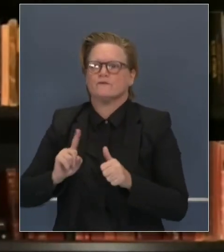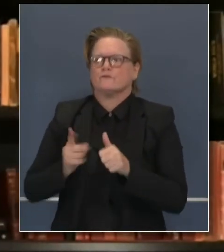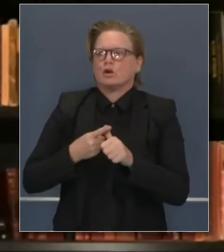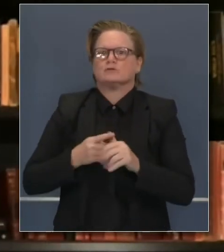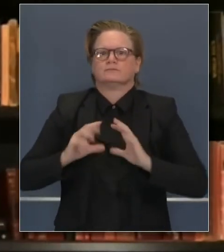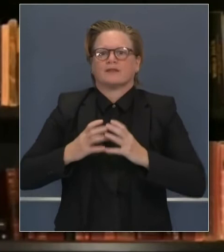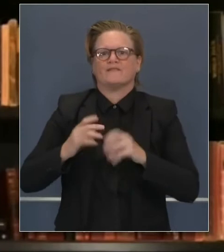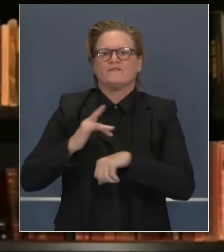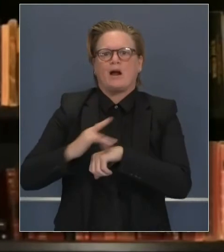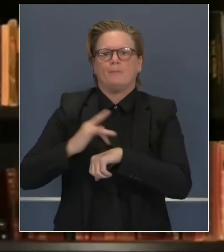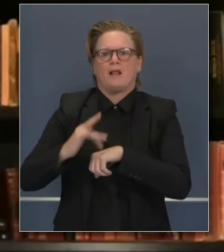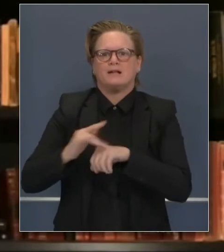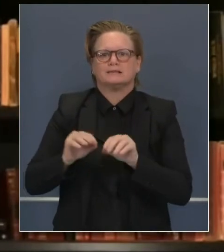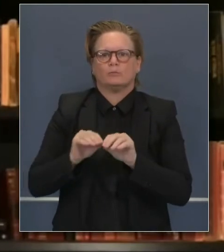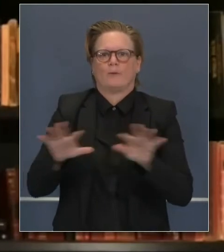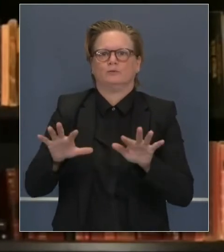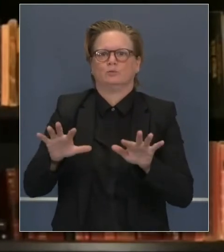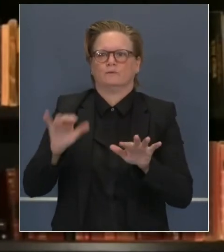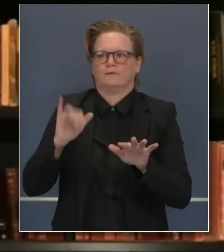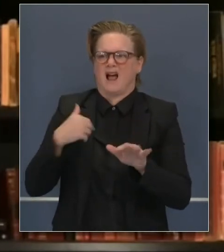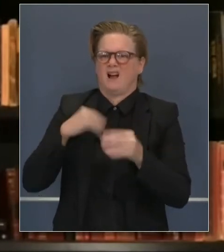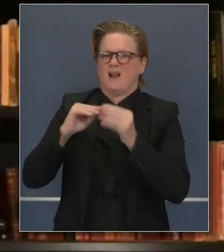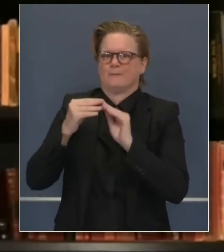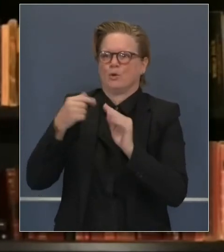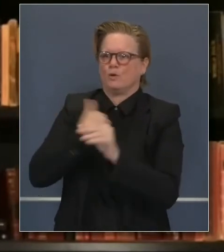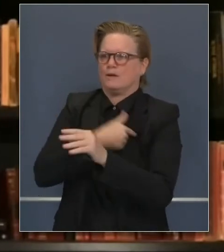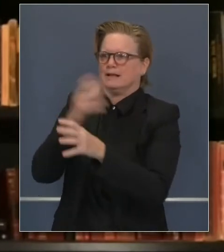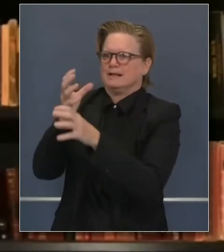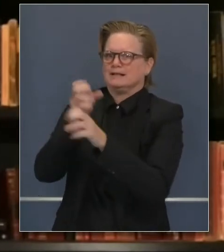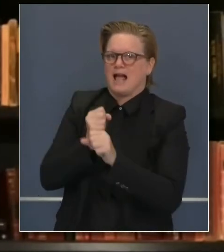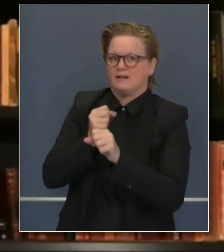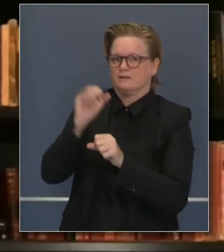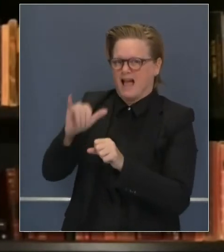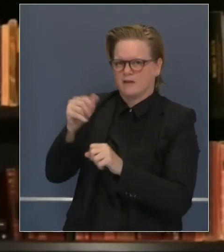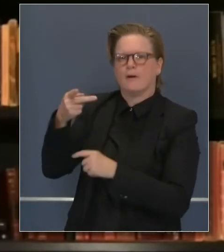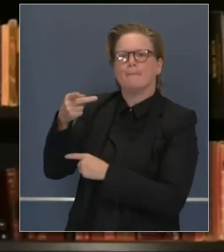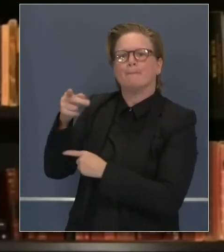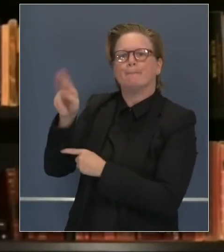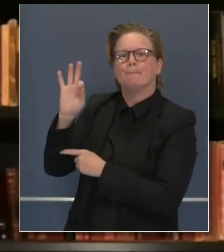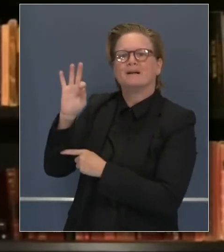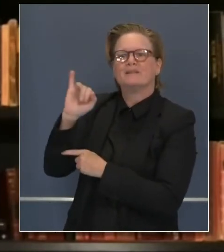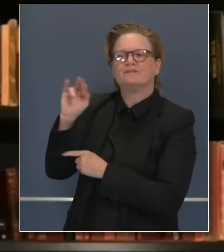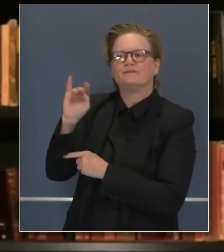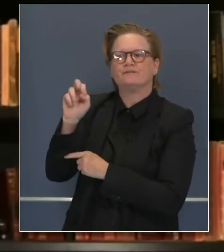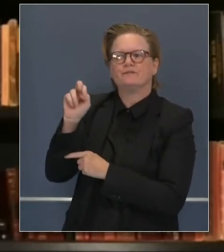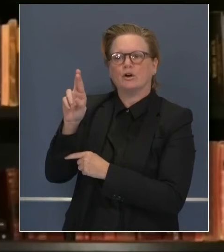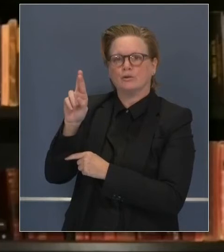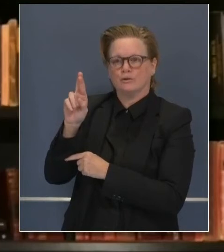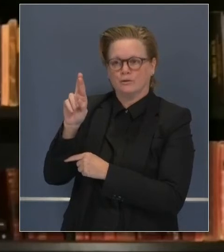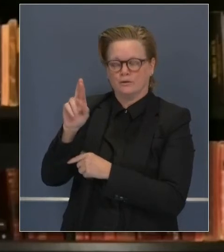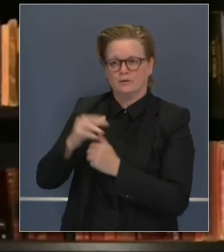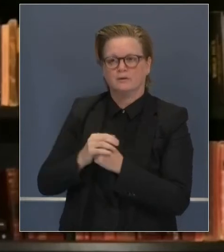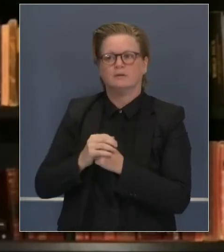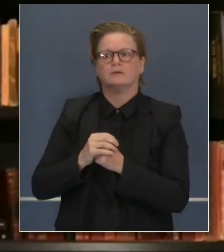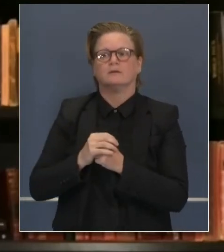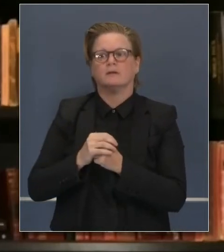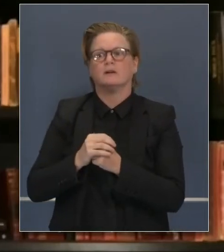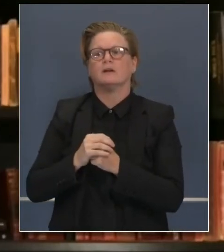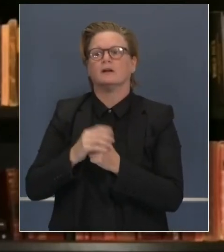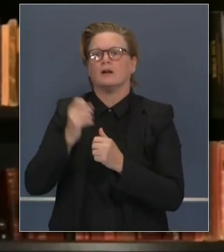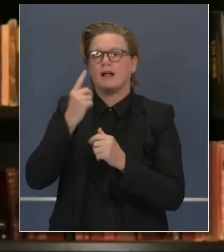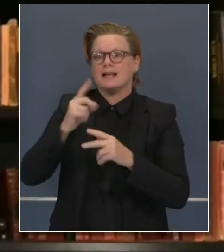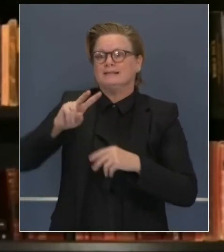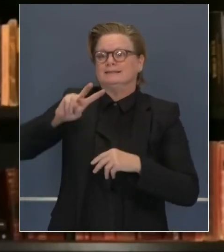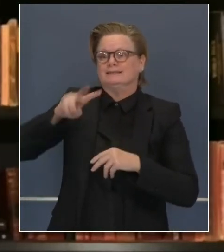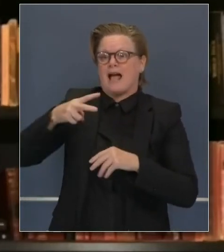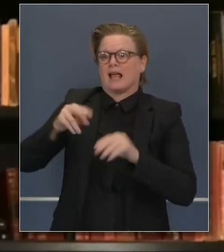that's Pfizer. We will be receiving information around second round of doses from Pfizer very, very shortly. The only information